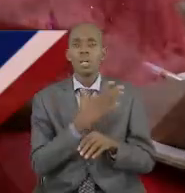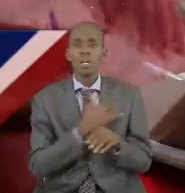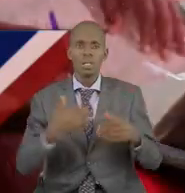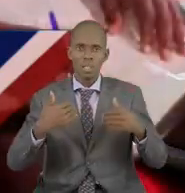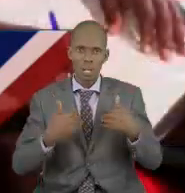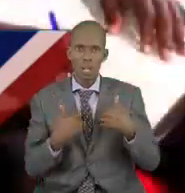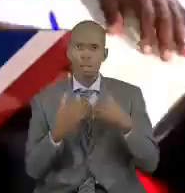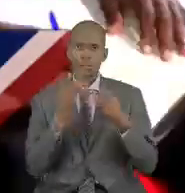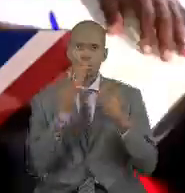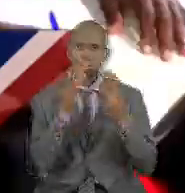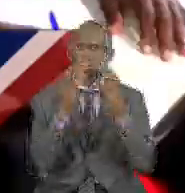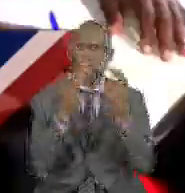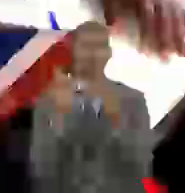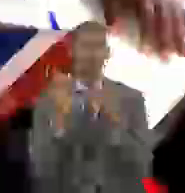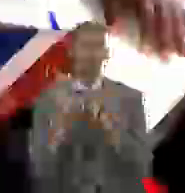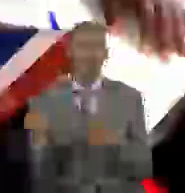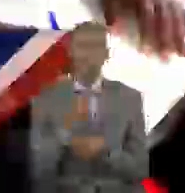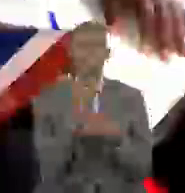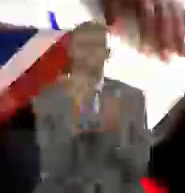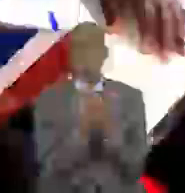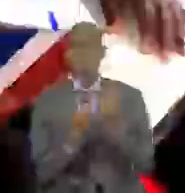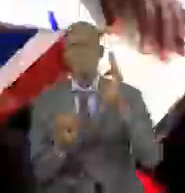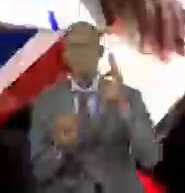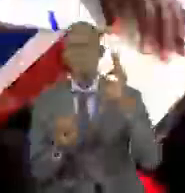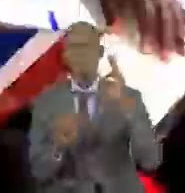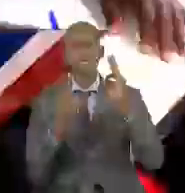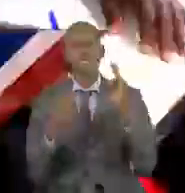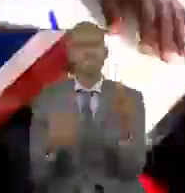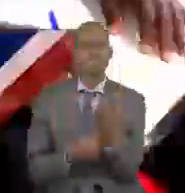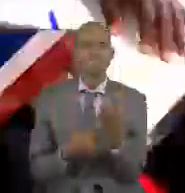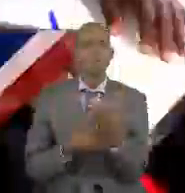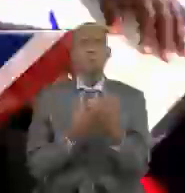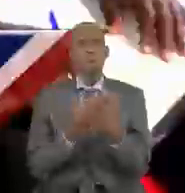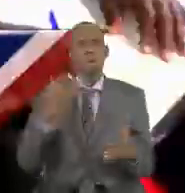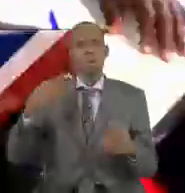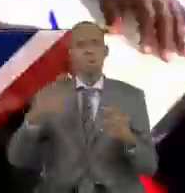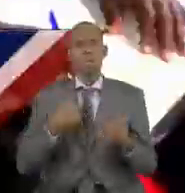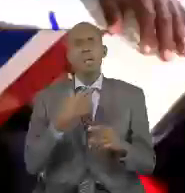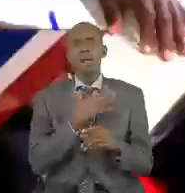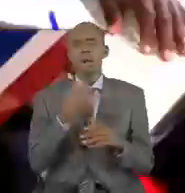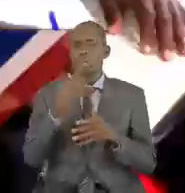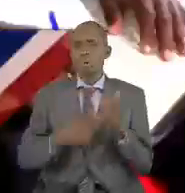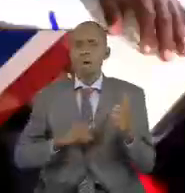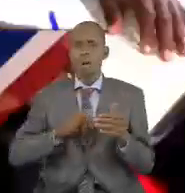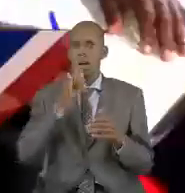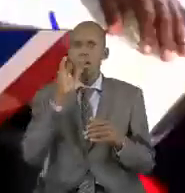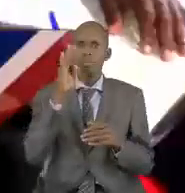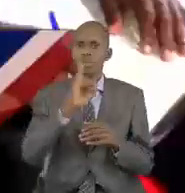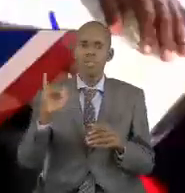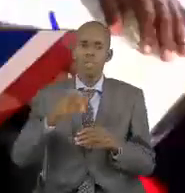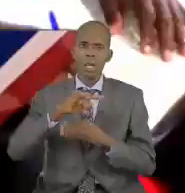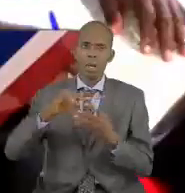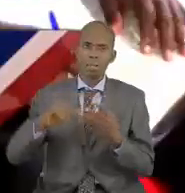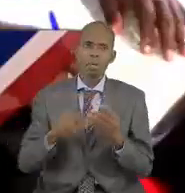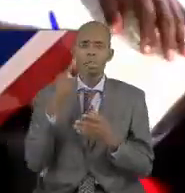preach the gospel before me, and what I'm preaching among the Gentiles privately to